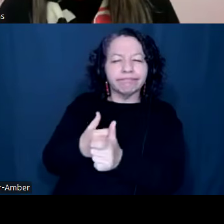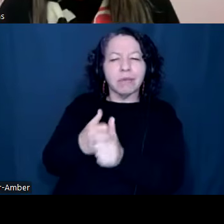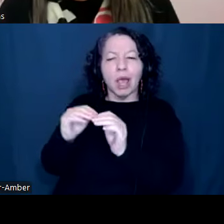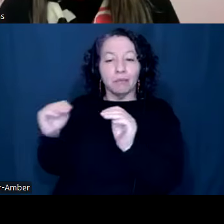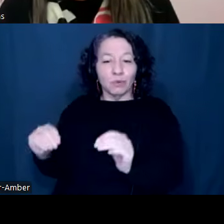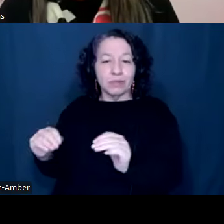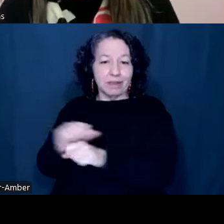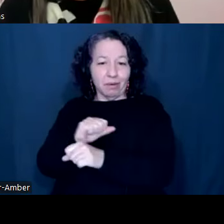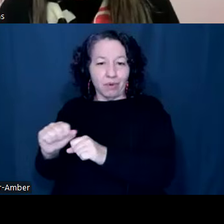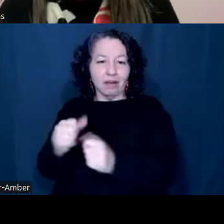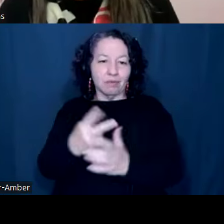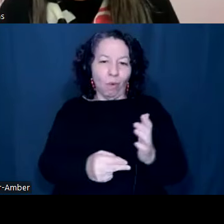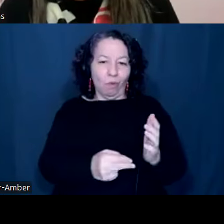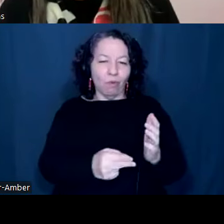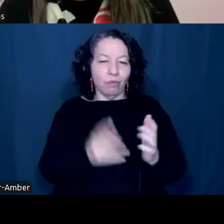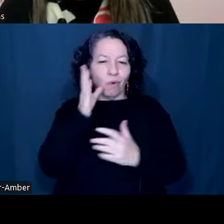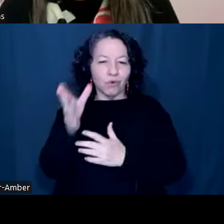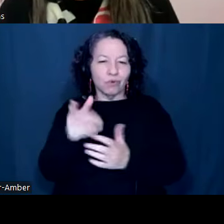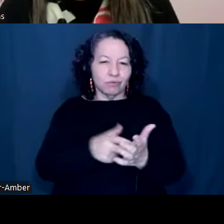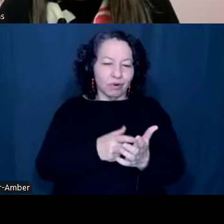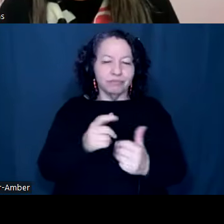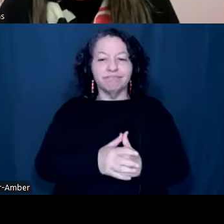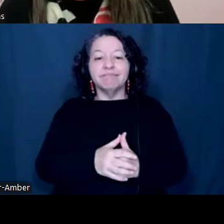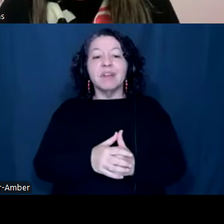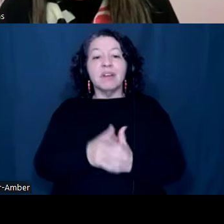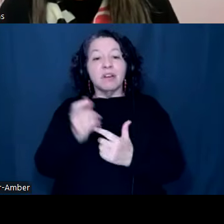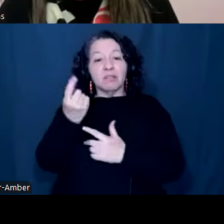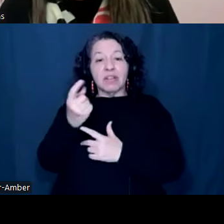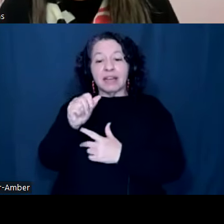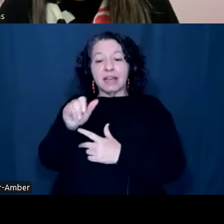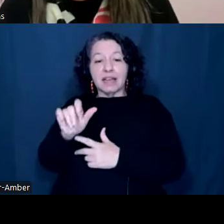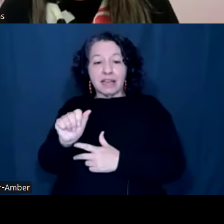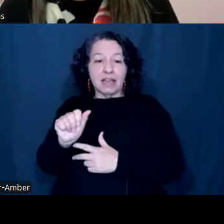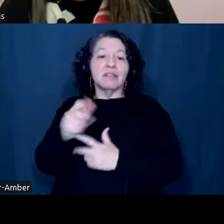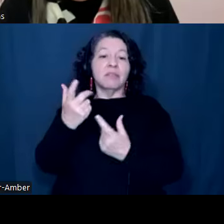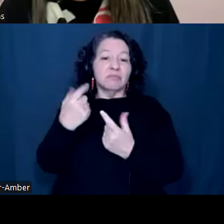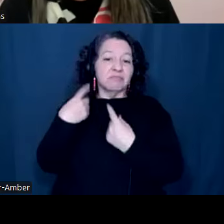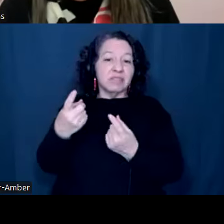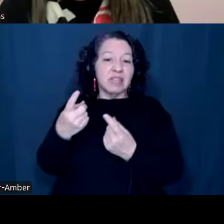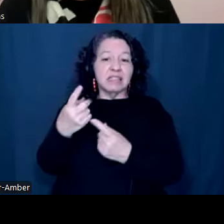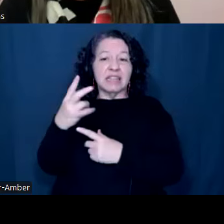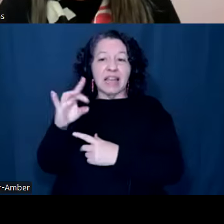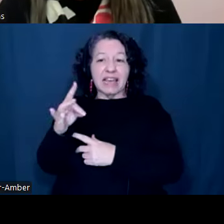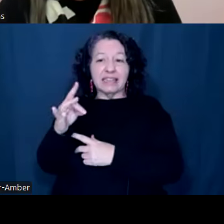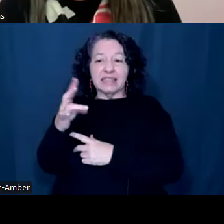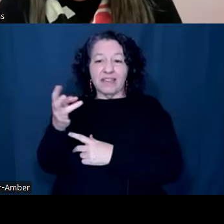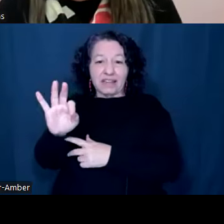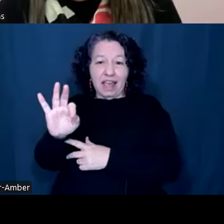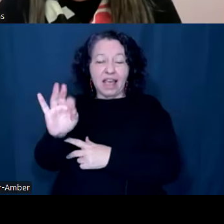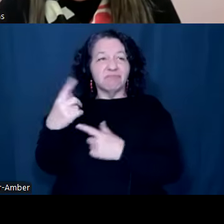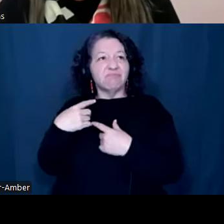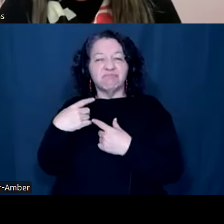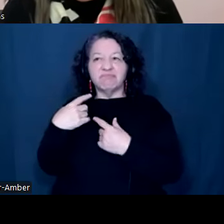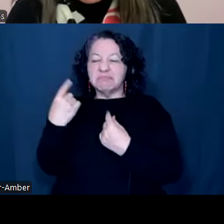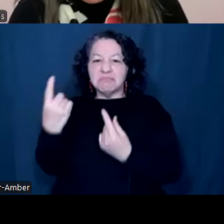future. The Archaeological Institute of America, since 1879, has been thinking about and